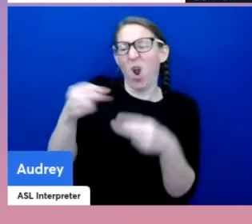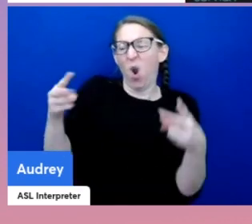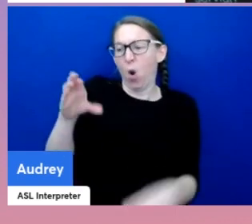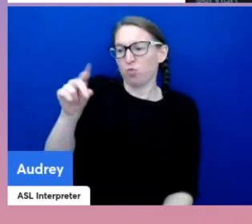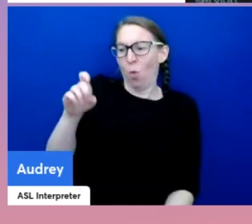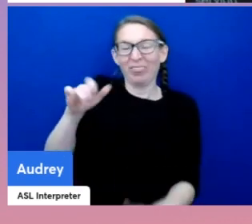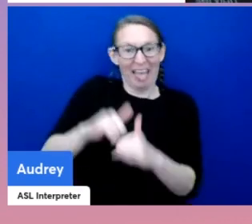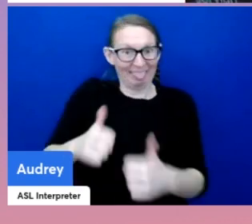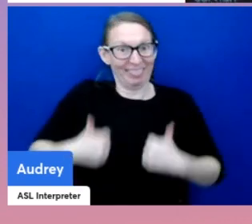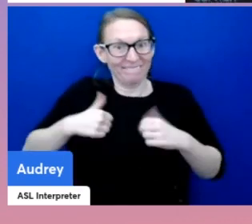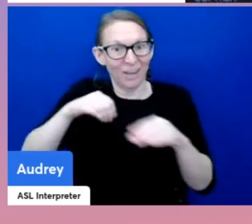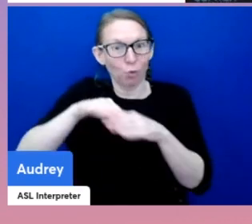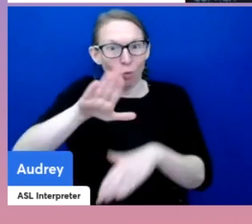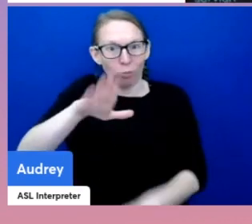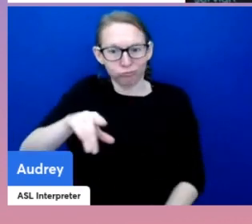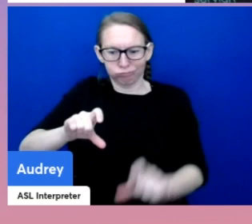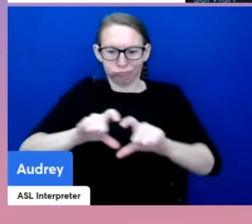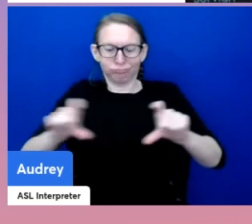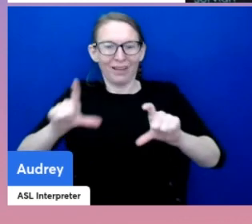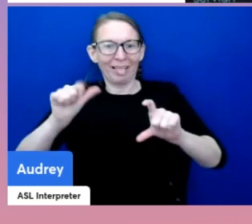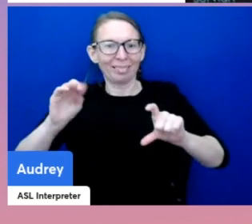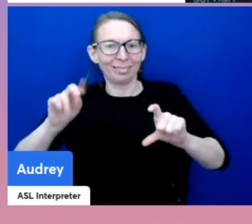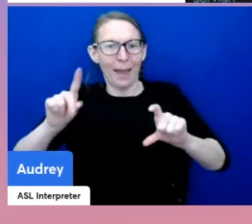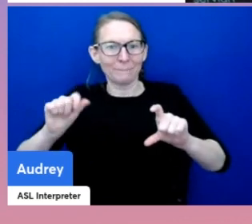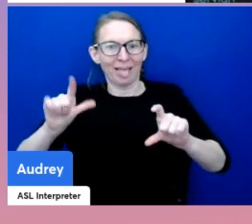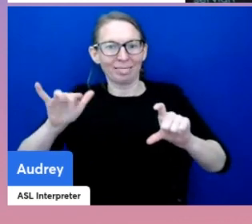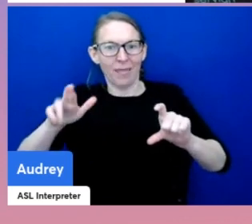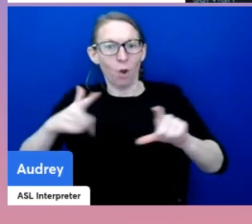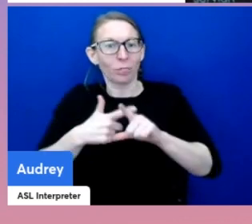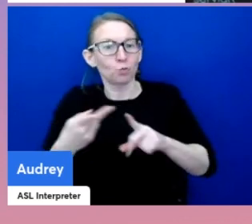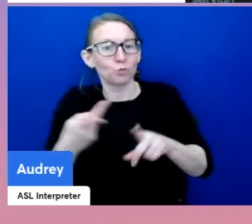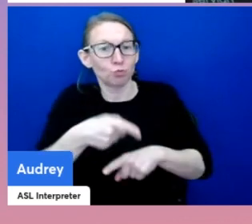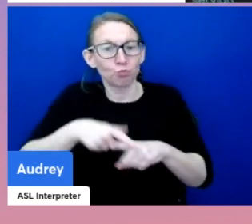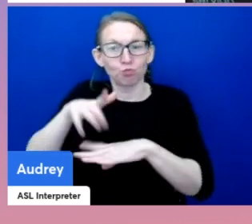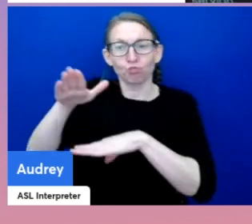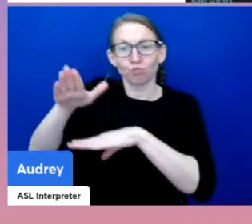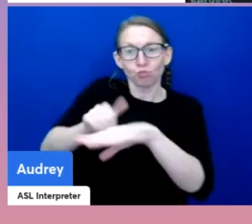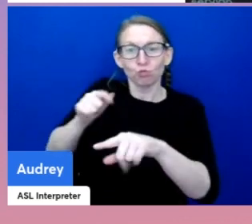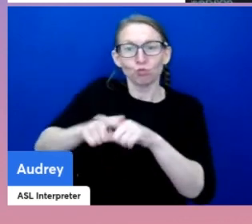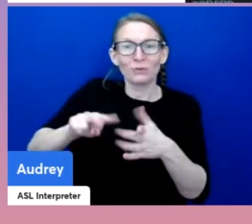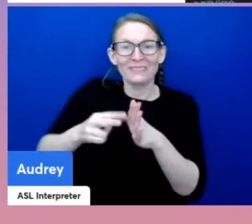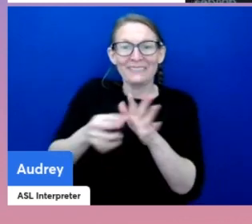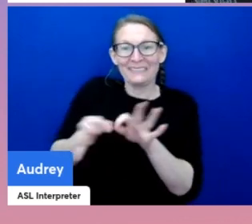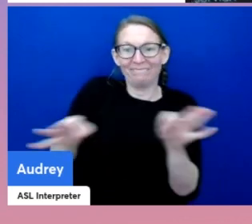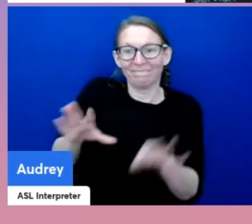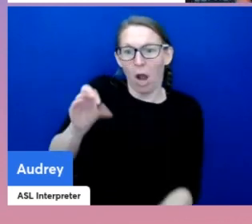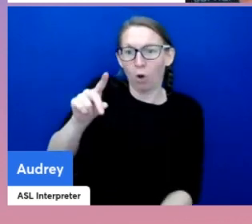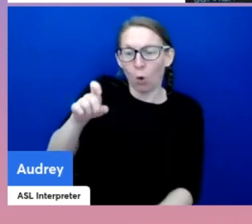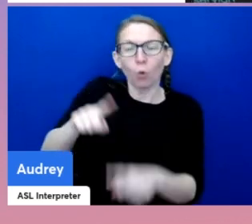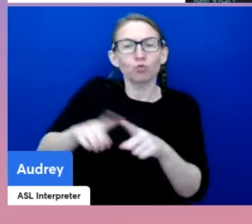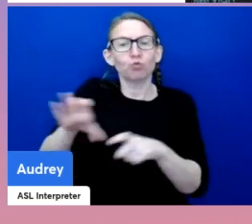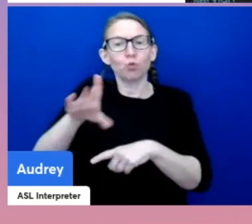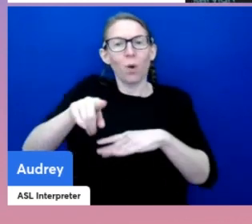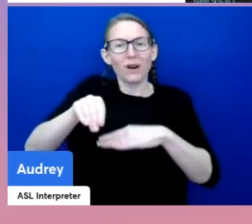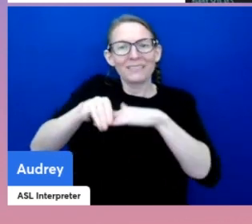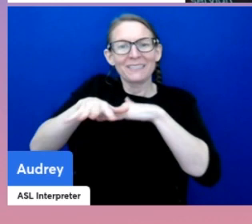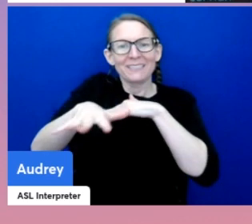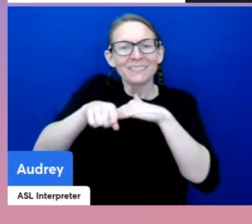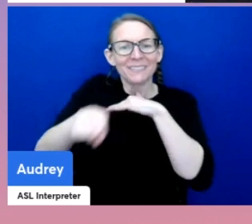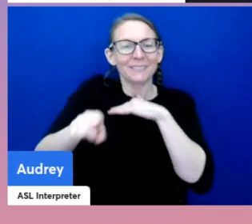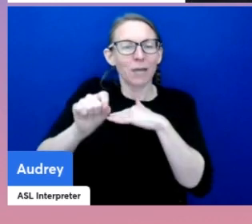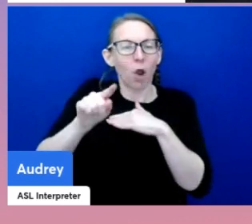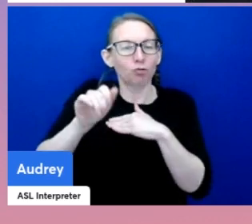layer, then use your Lambda layer to call user-defined code, which will then make its downstream calls. So the key takeaways from